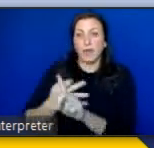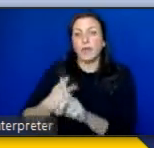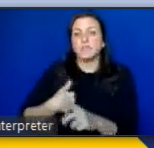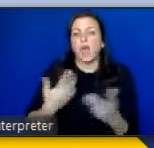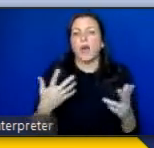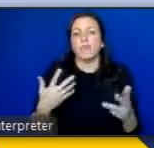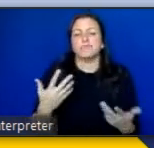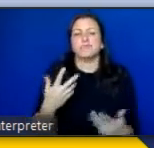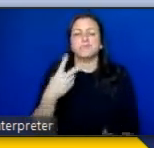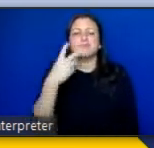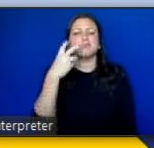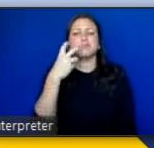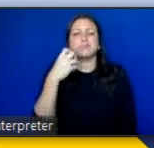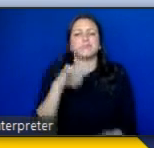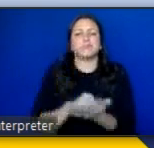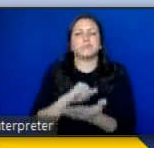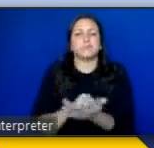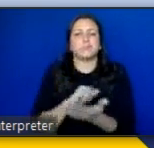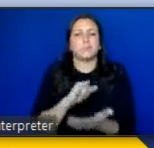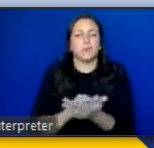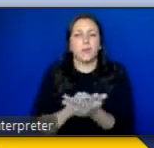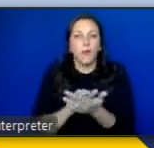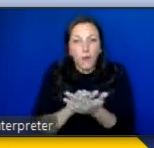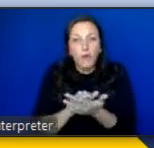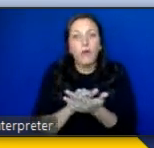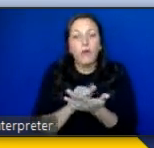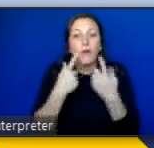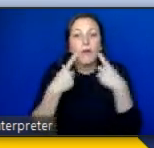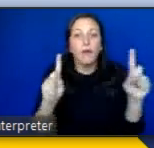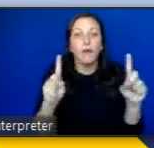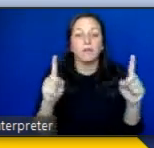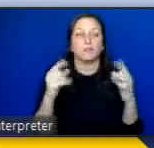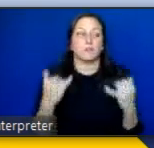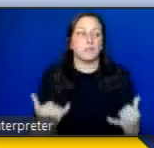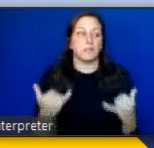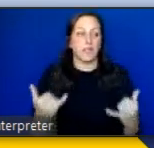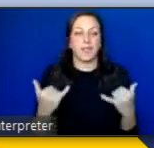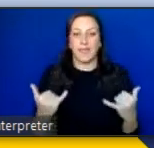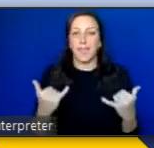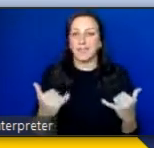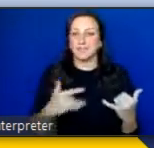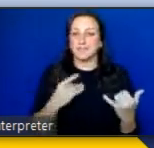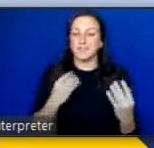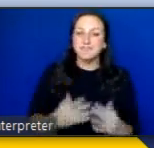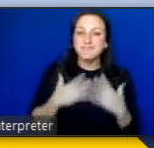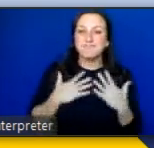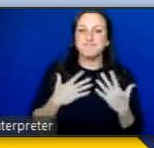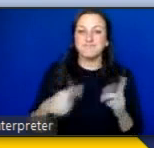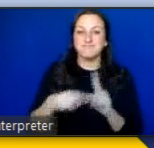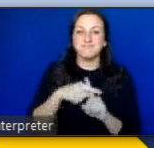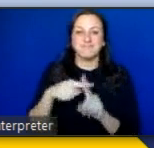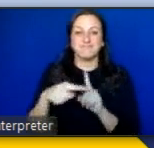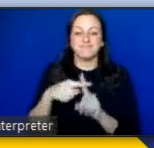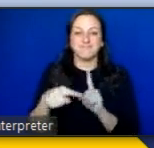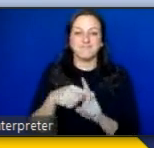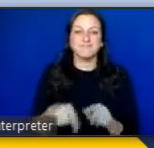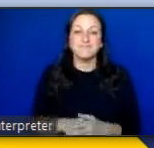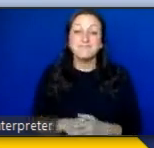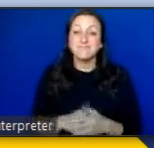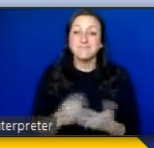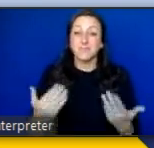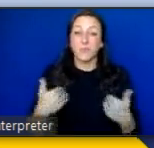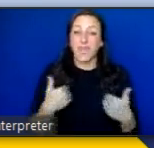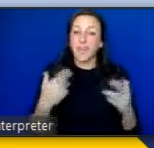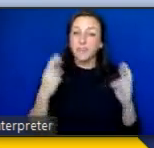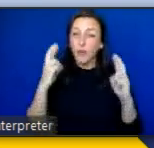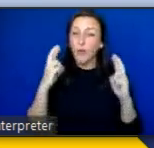that we are where we are today is just so encouraging. There is hope. There is a